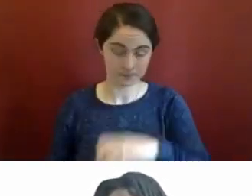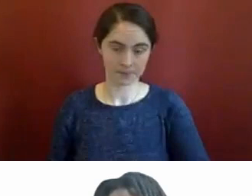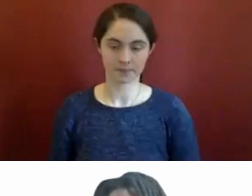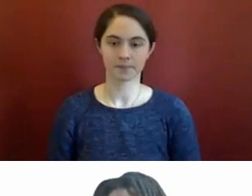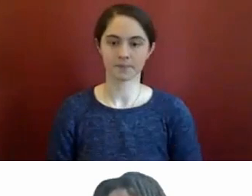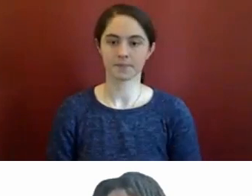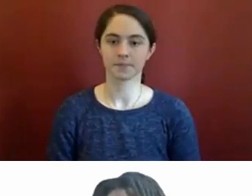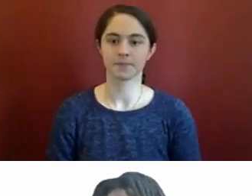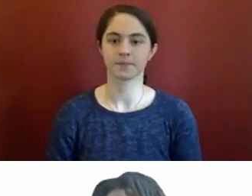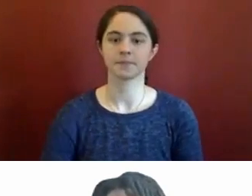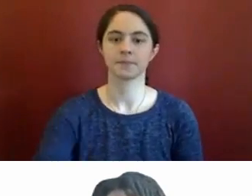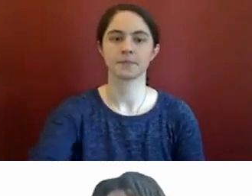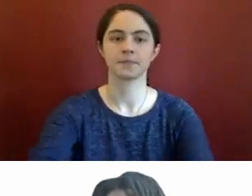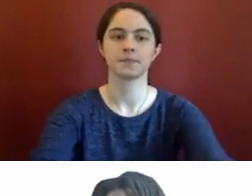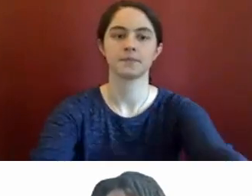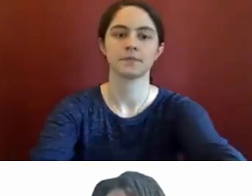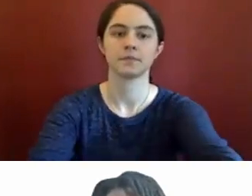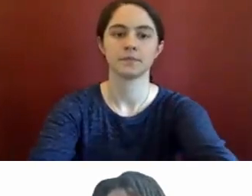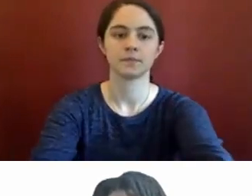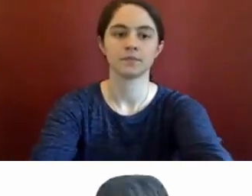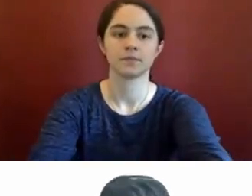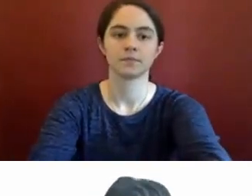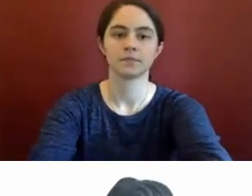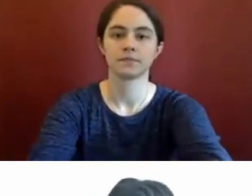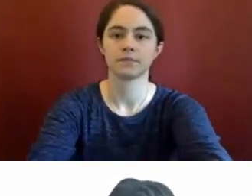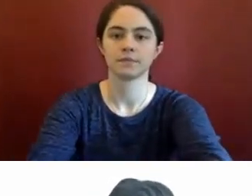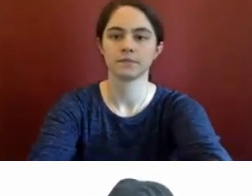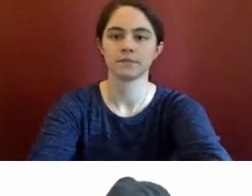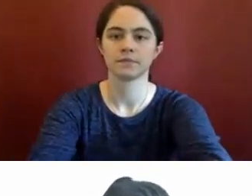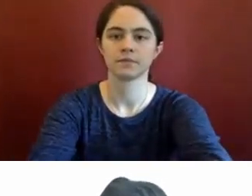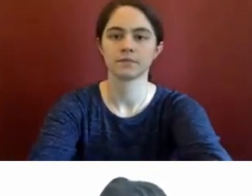experiencia de otros estudiantes que puedas compartir con nosotros esta tarde?